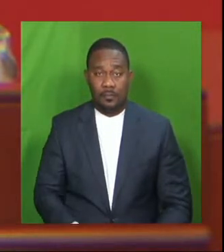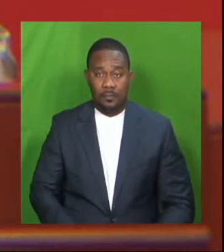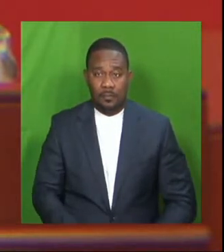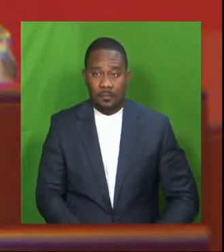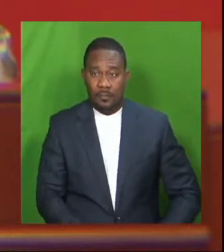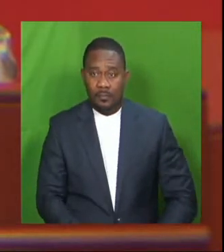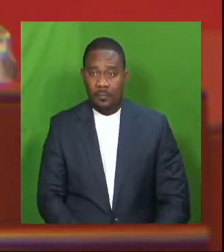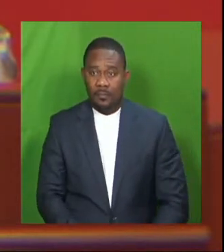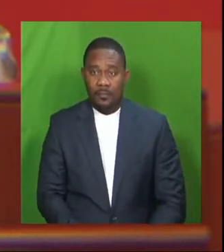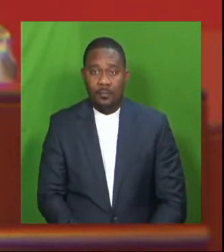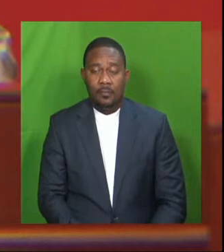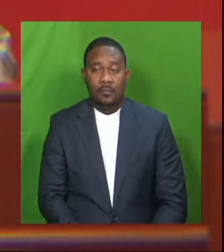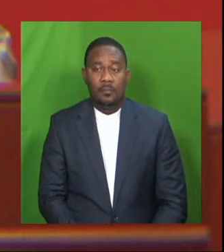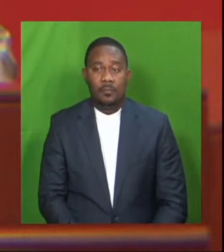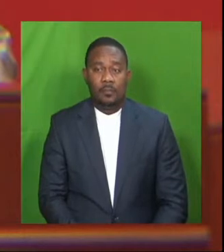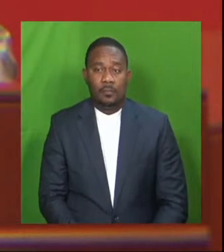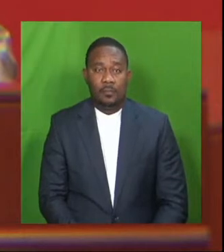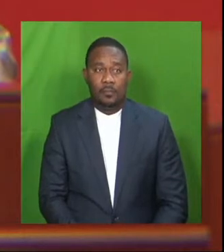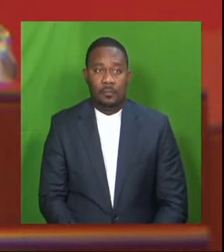Yes.